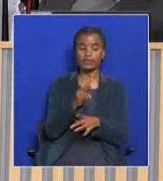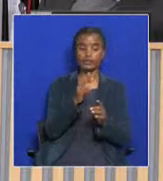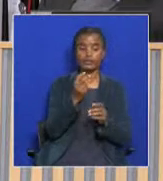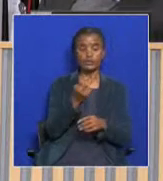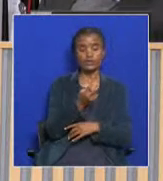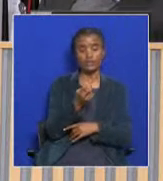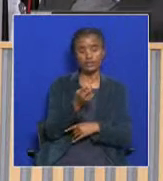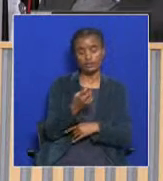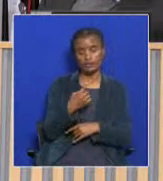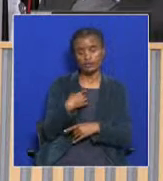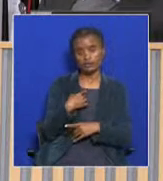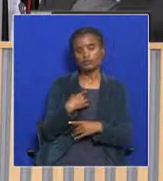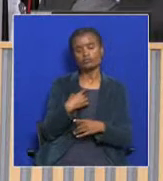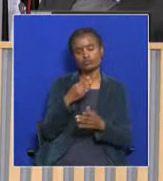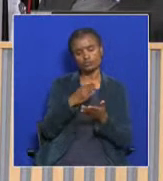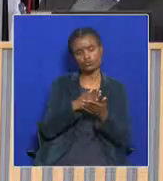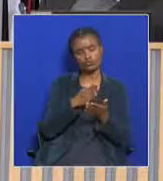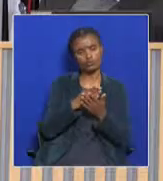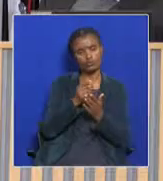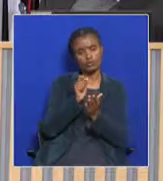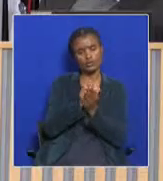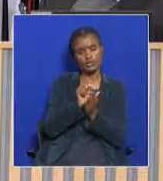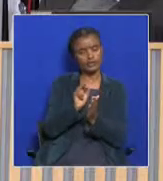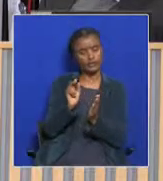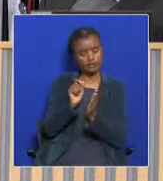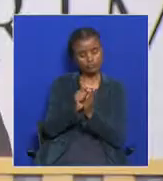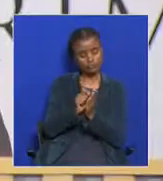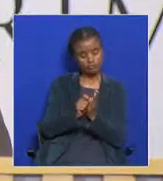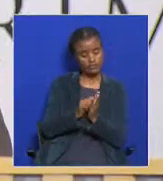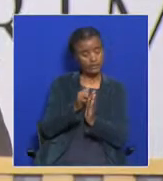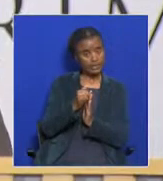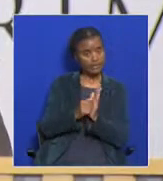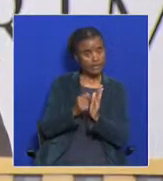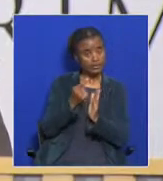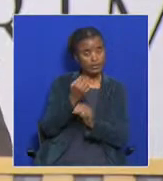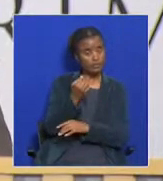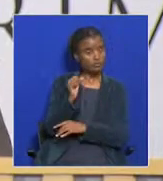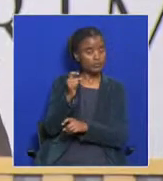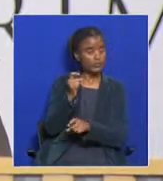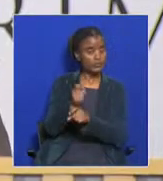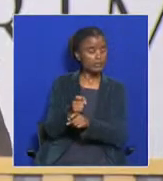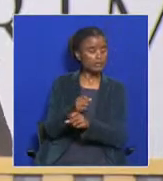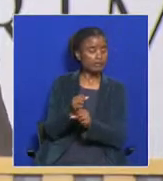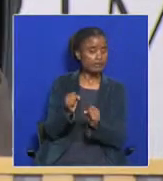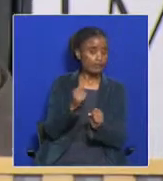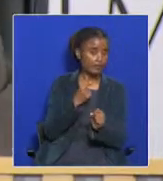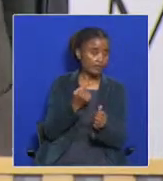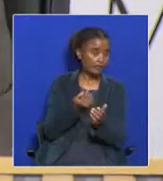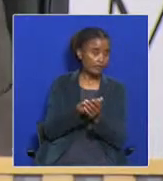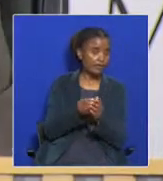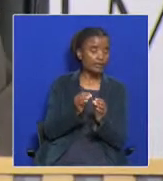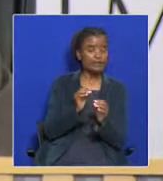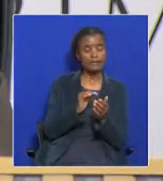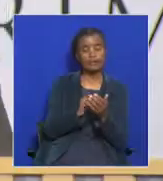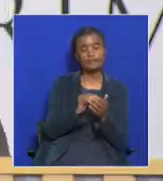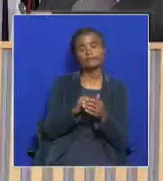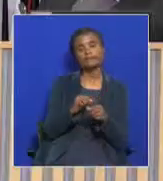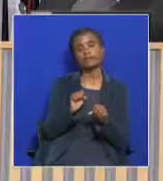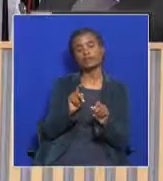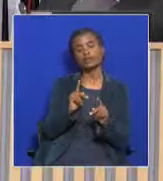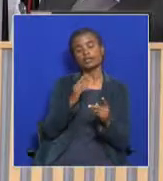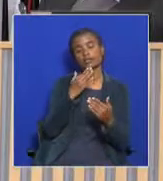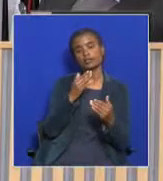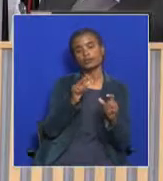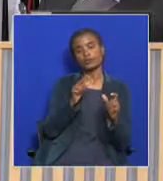of affidavit. And it's only fair that you file it if you have something like that. Okay, Commissioner, I'll look for that. Okay, thank you. Thank you, Chair.